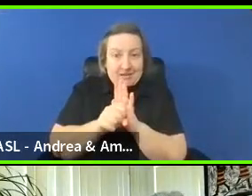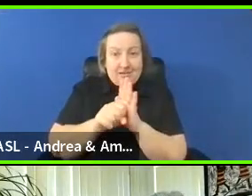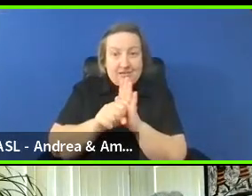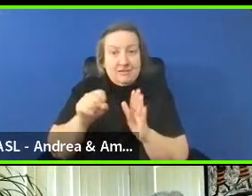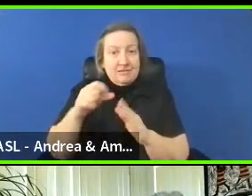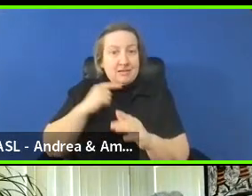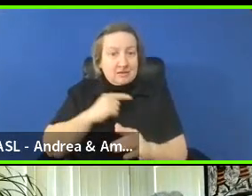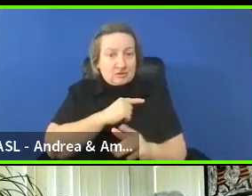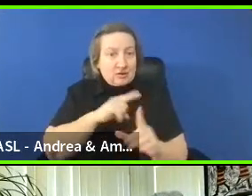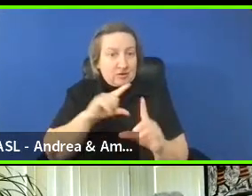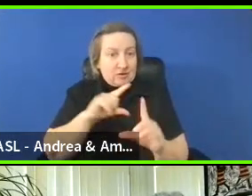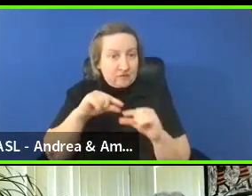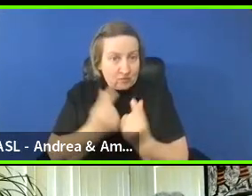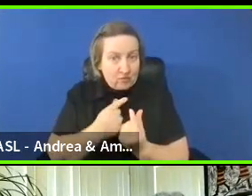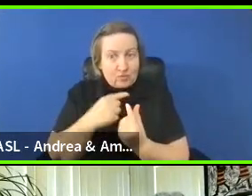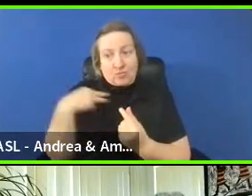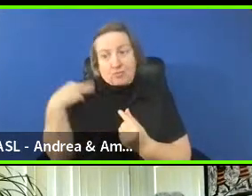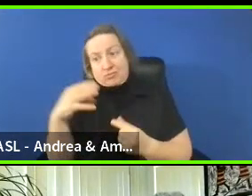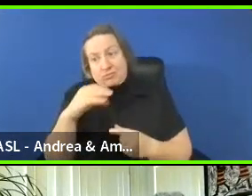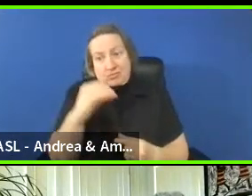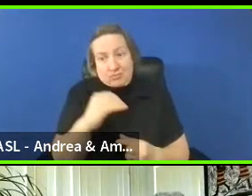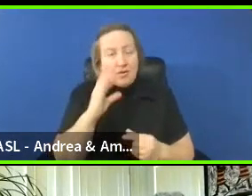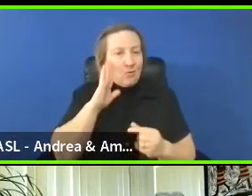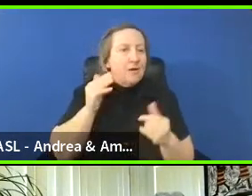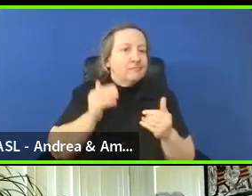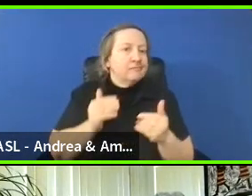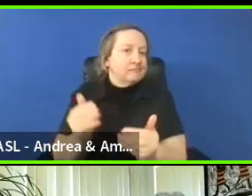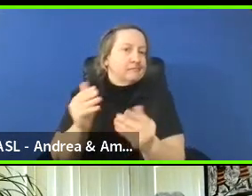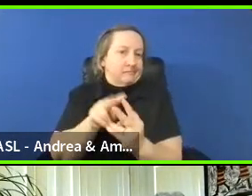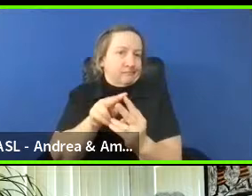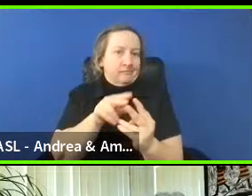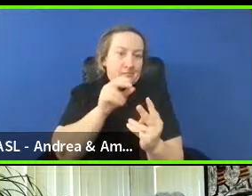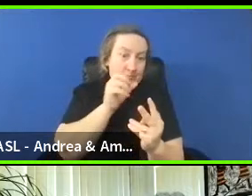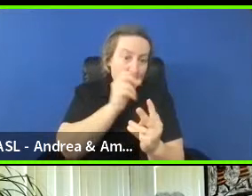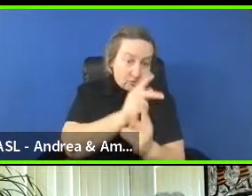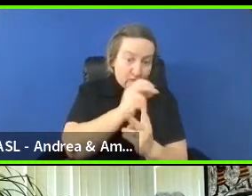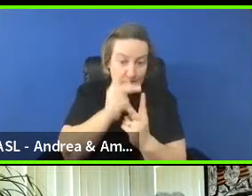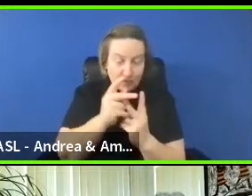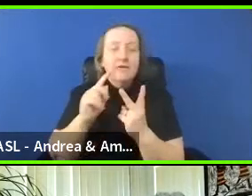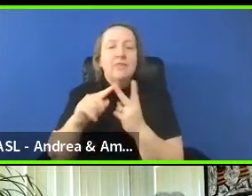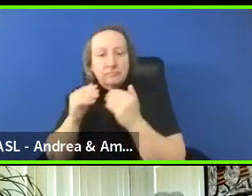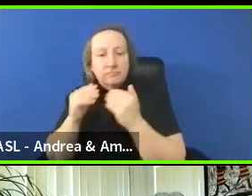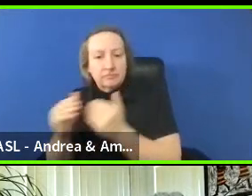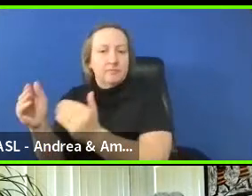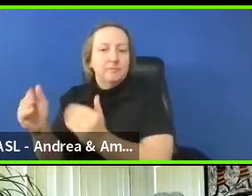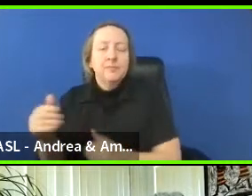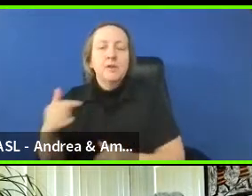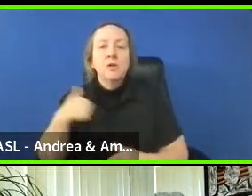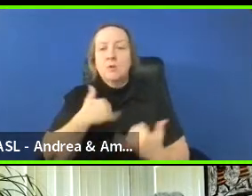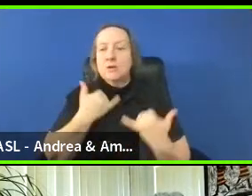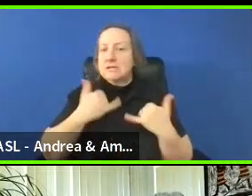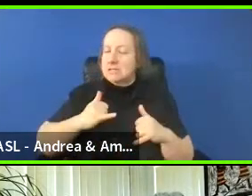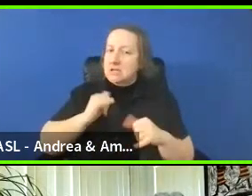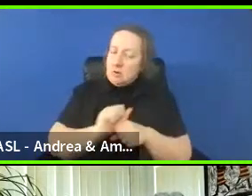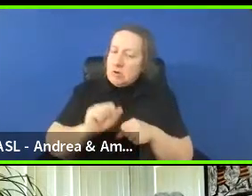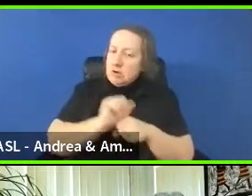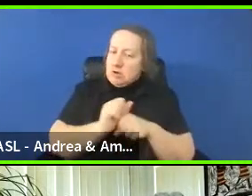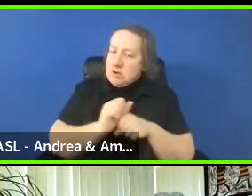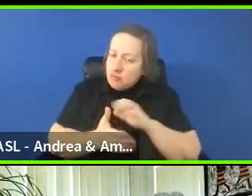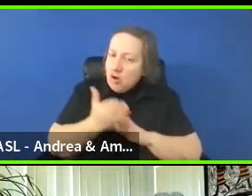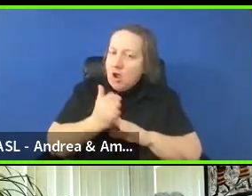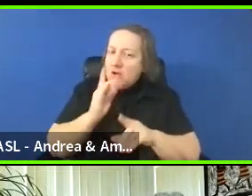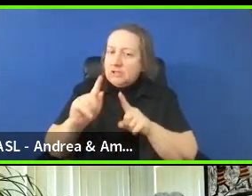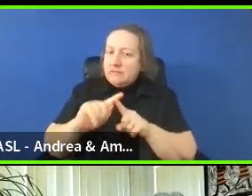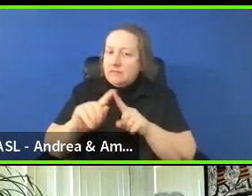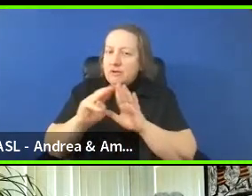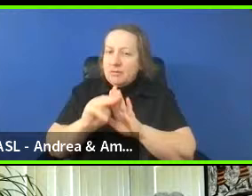forward. So we're still working tremendously hard, running models. The data